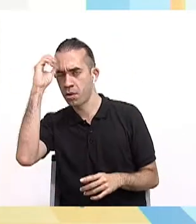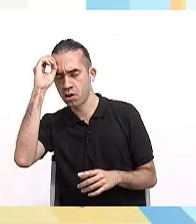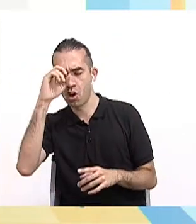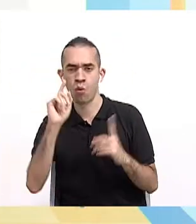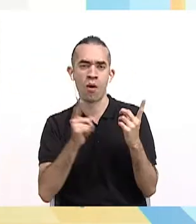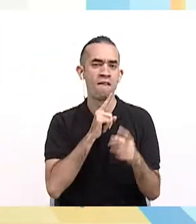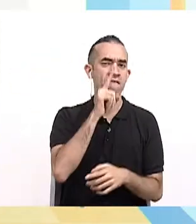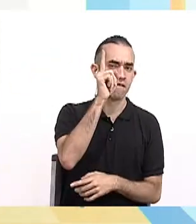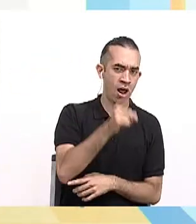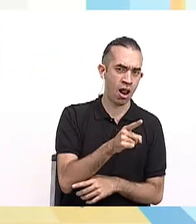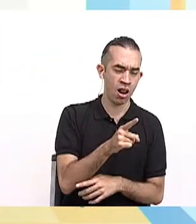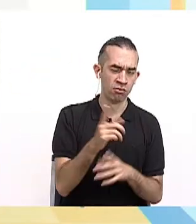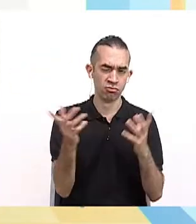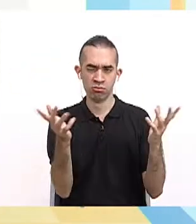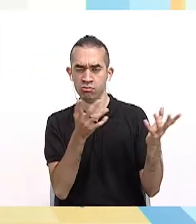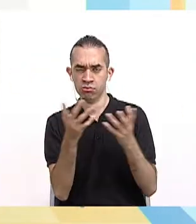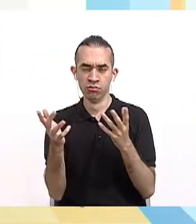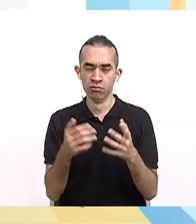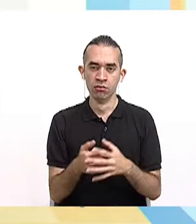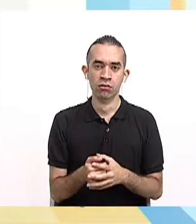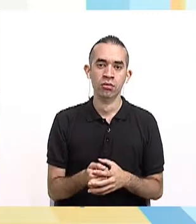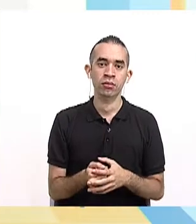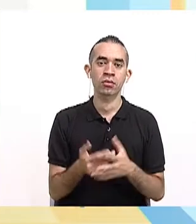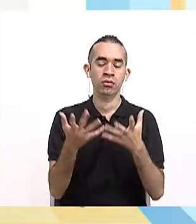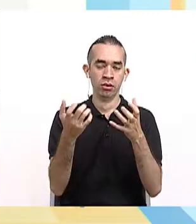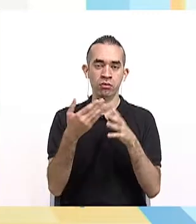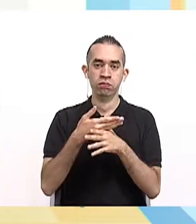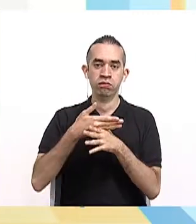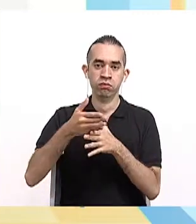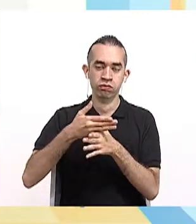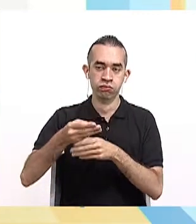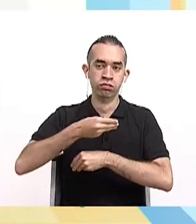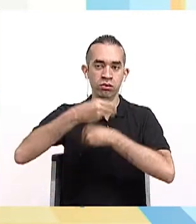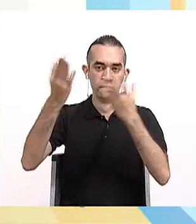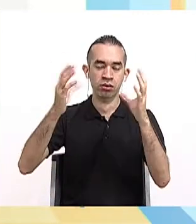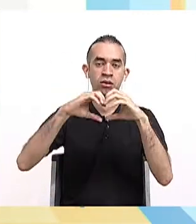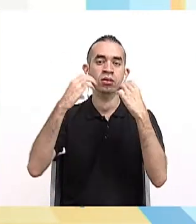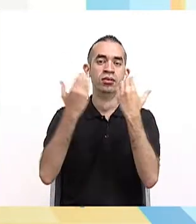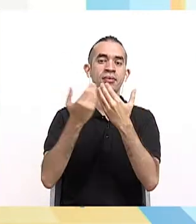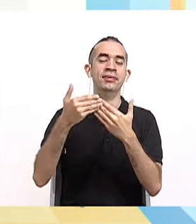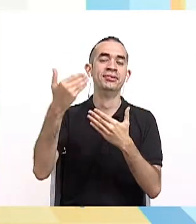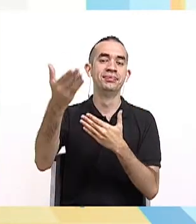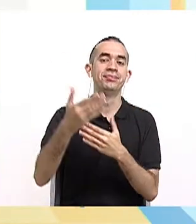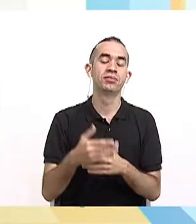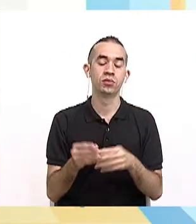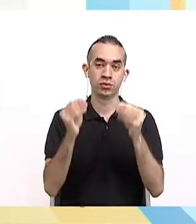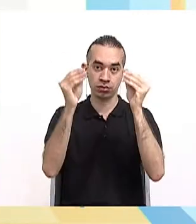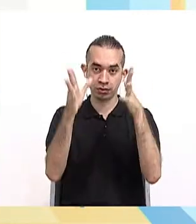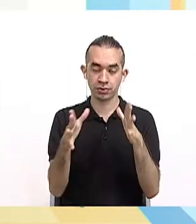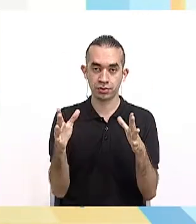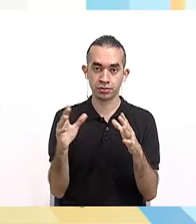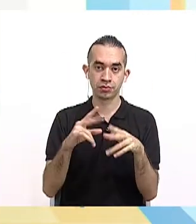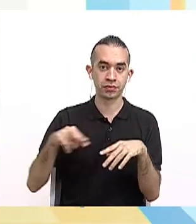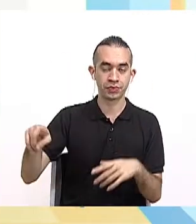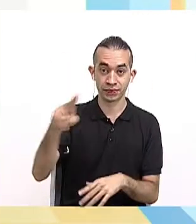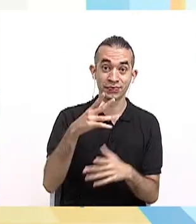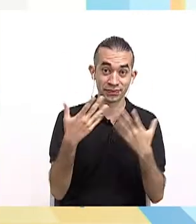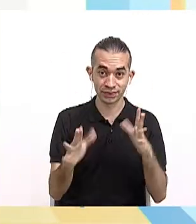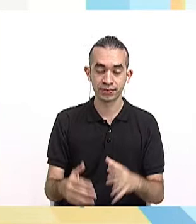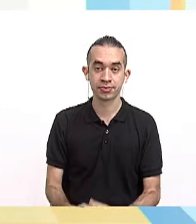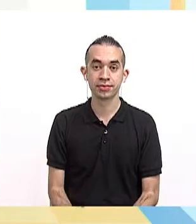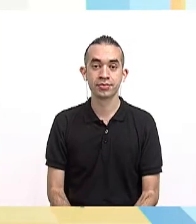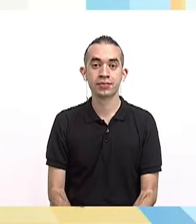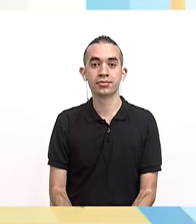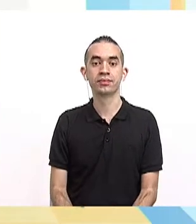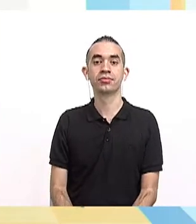and facts from the reading, okay? Because you want to share that in your class later with your teacher and classmates. So that's